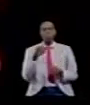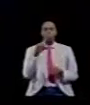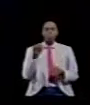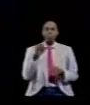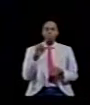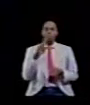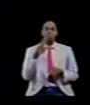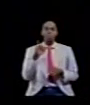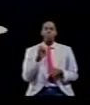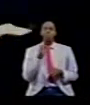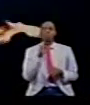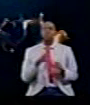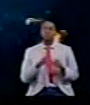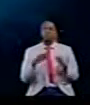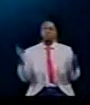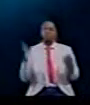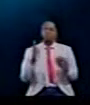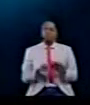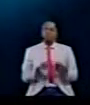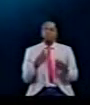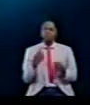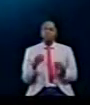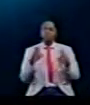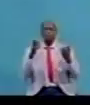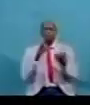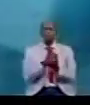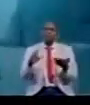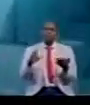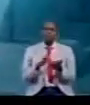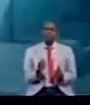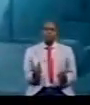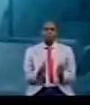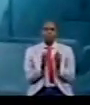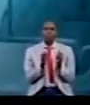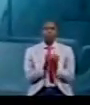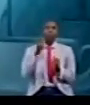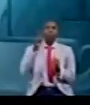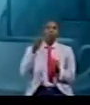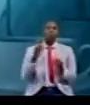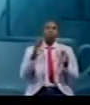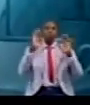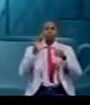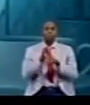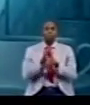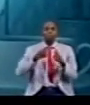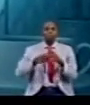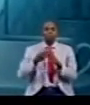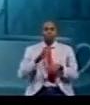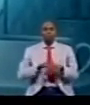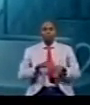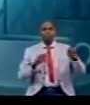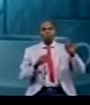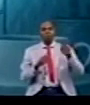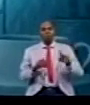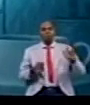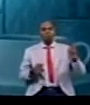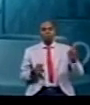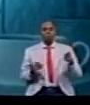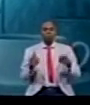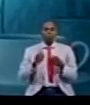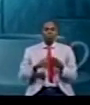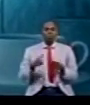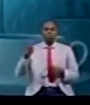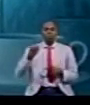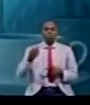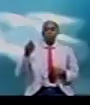Amen. Let us continue to pray for all our pastors. God will raise their head up in Jesus' name.